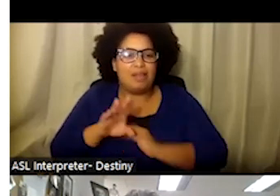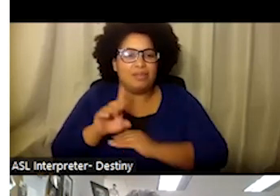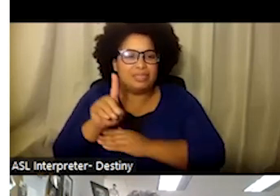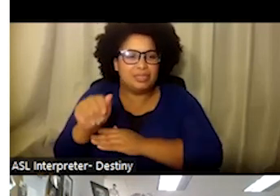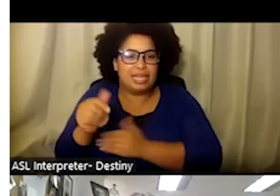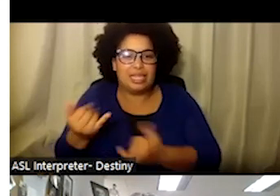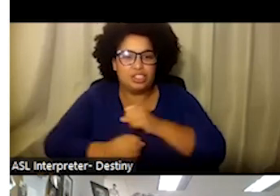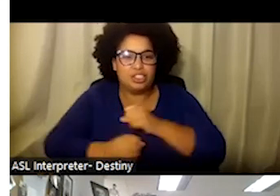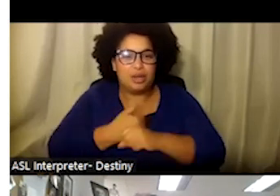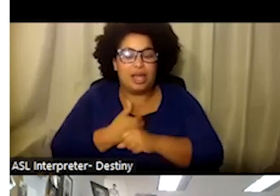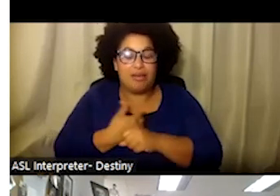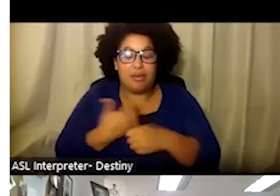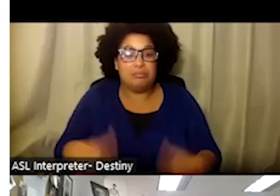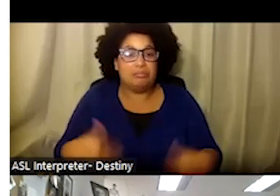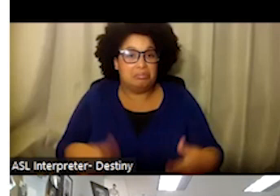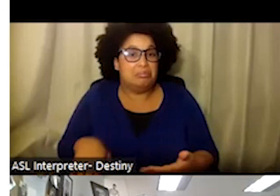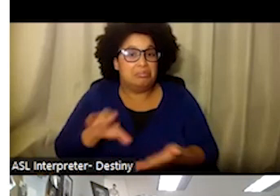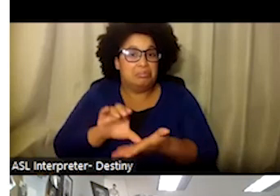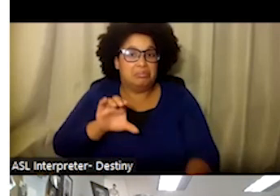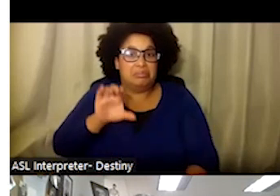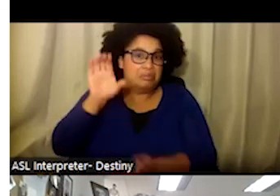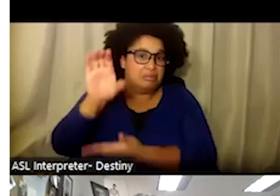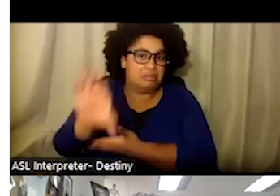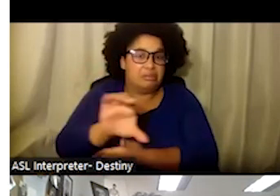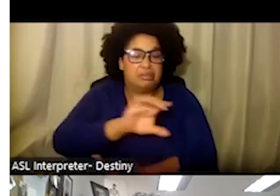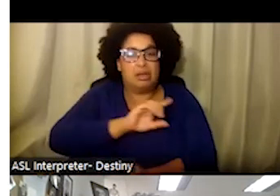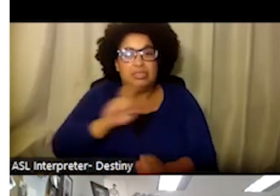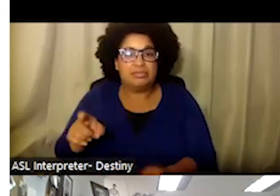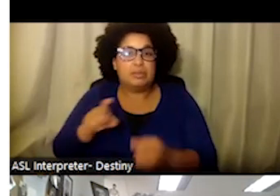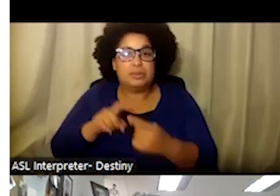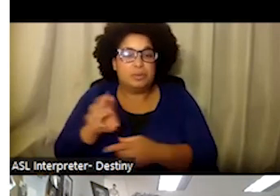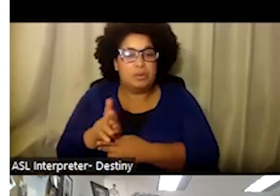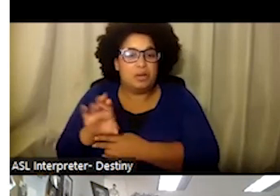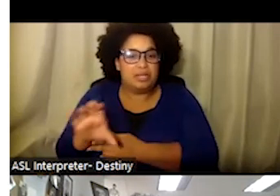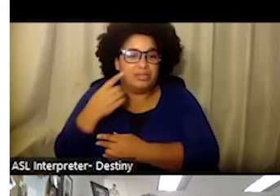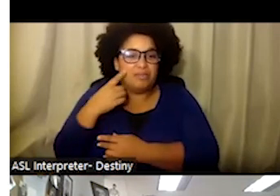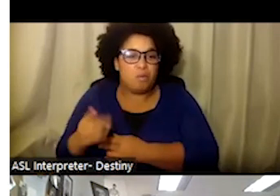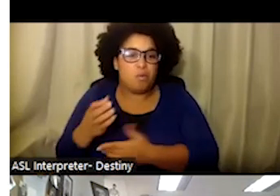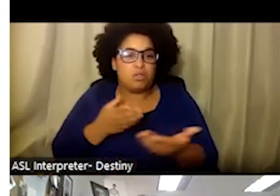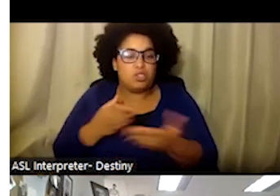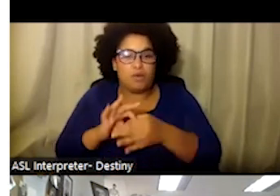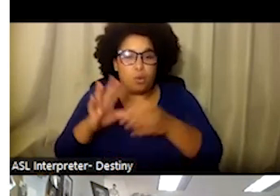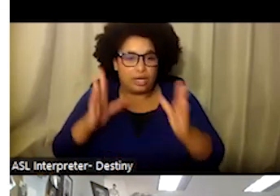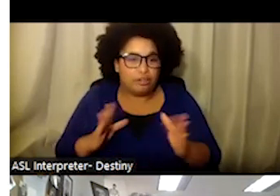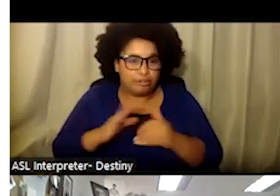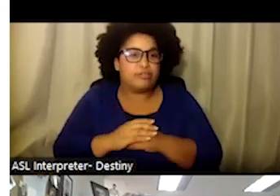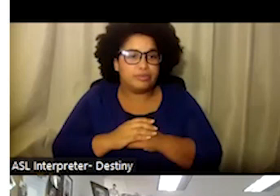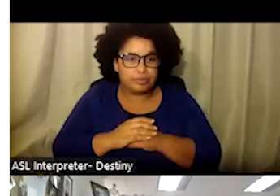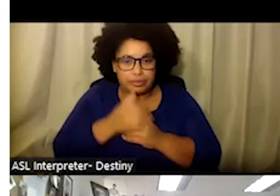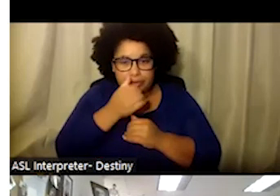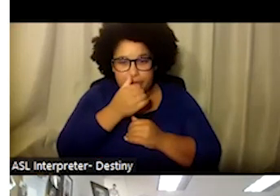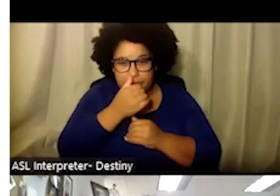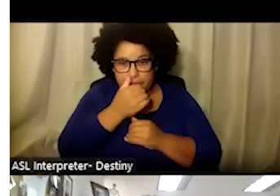sizable investment on that went to the regional centers for the service coordinators. And those